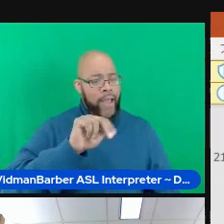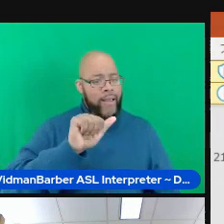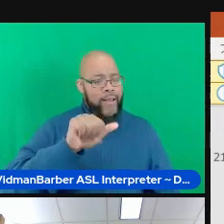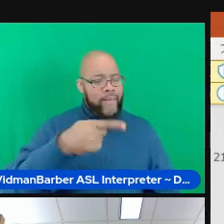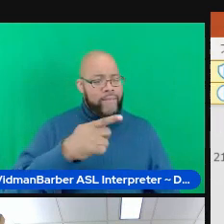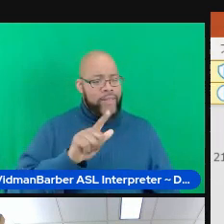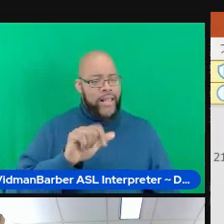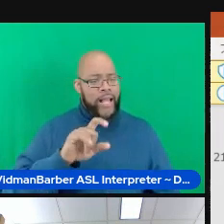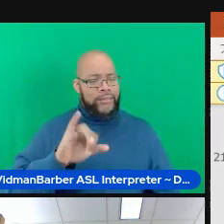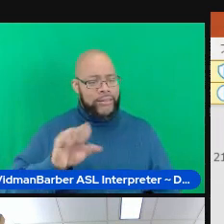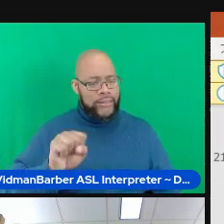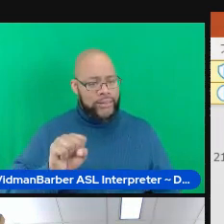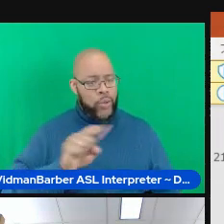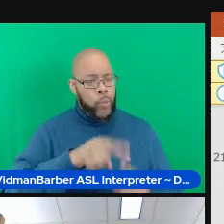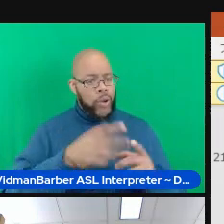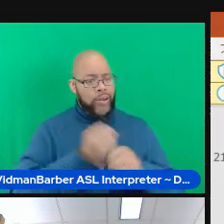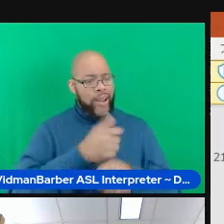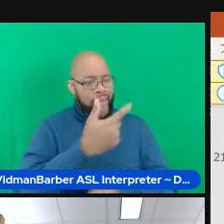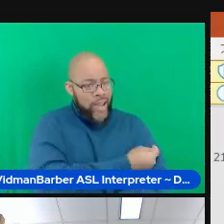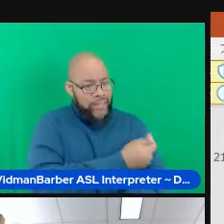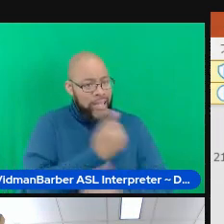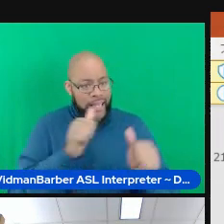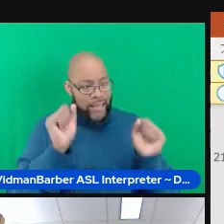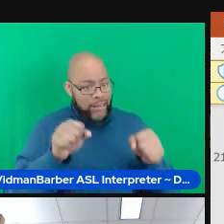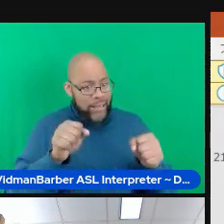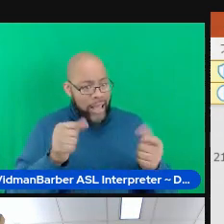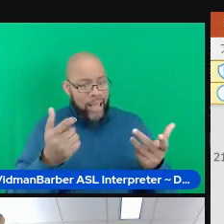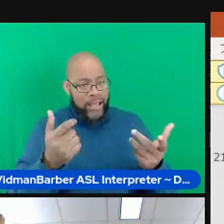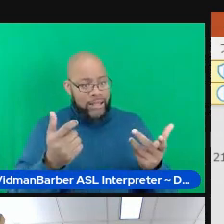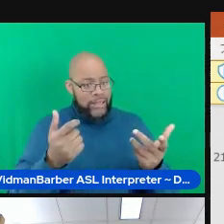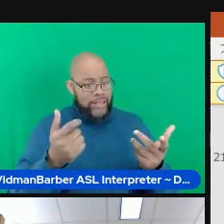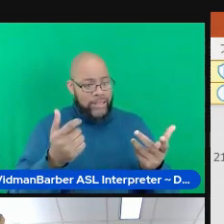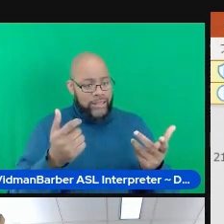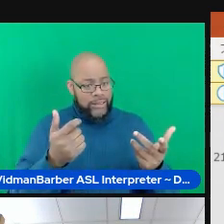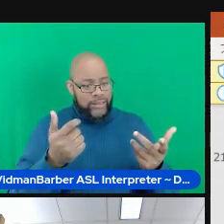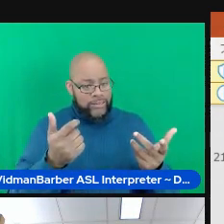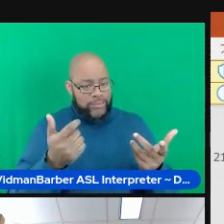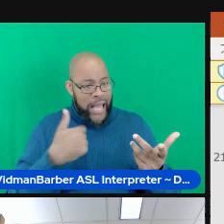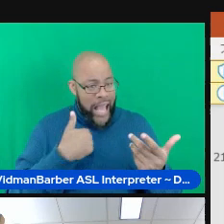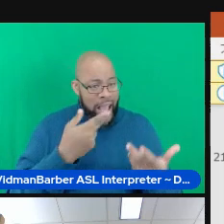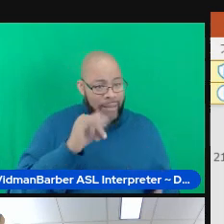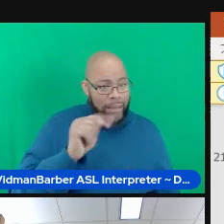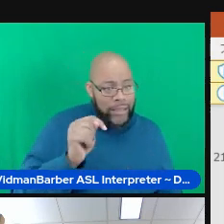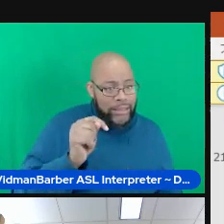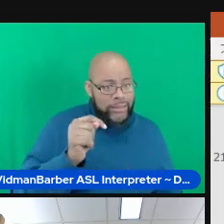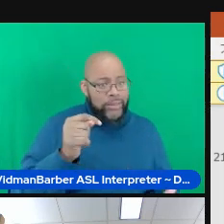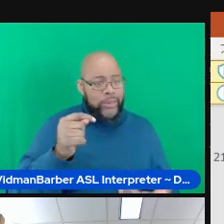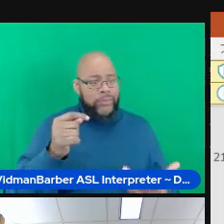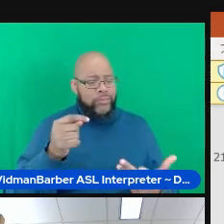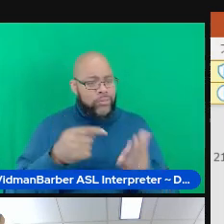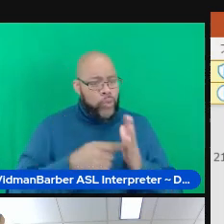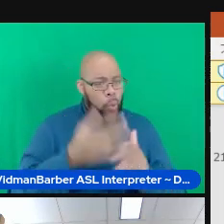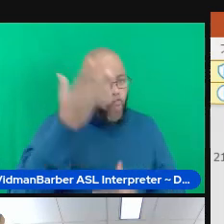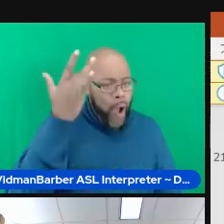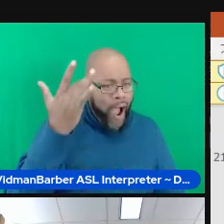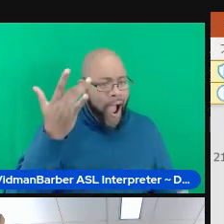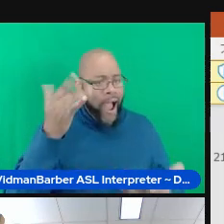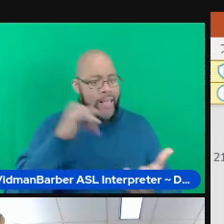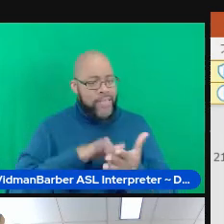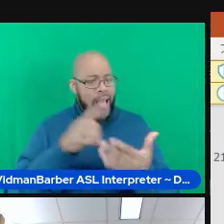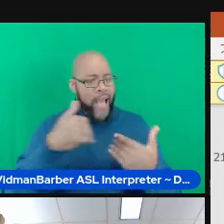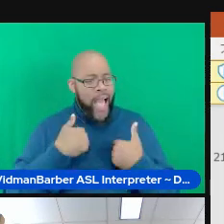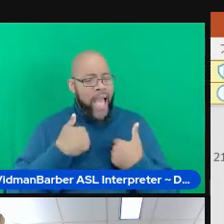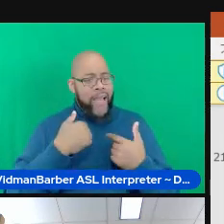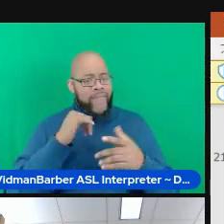vaccine? Is there anything mechanistic, or are there hints that point to why they have this